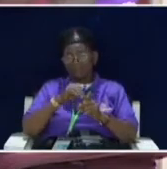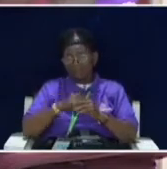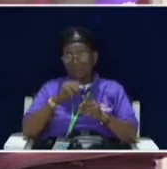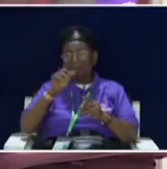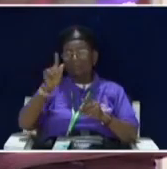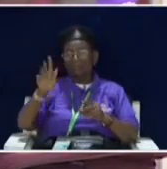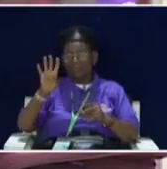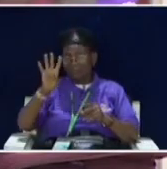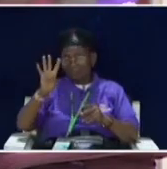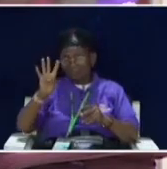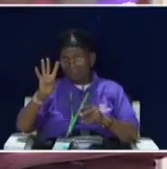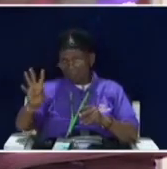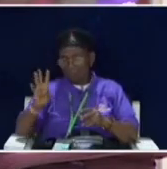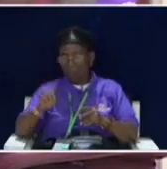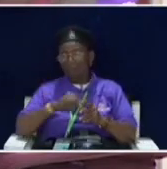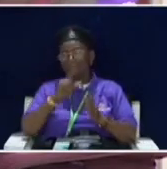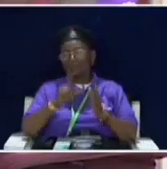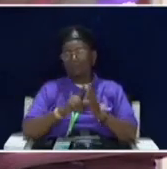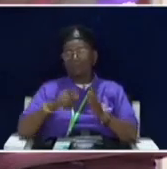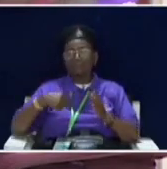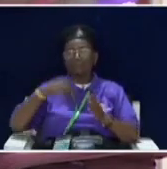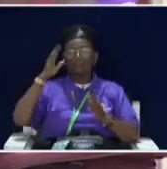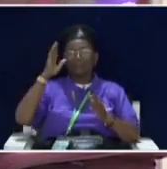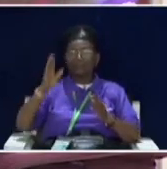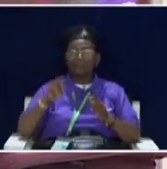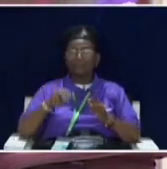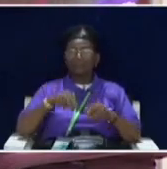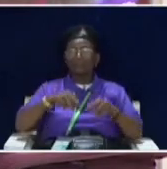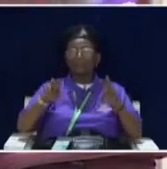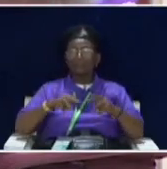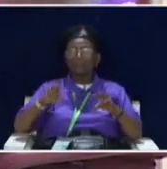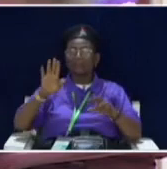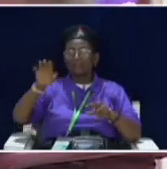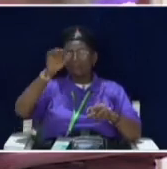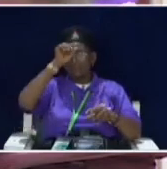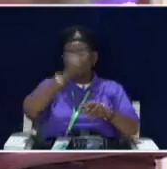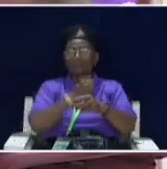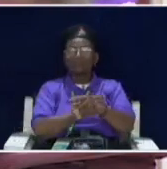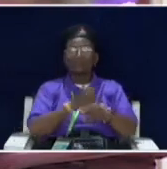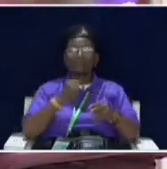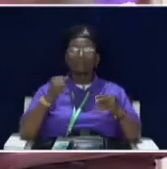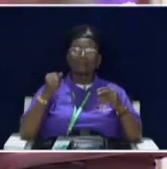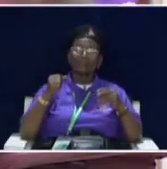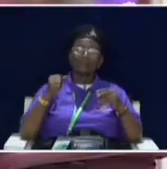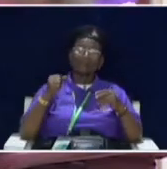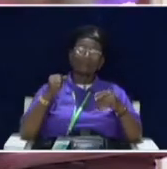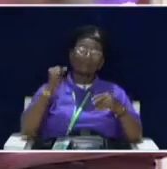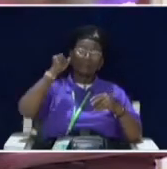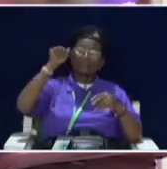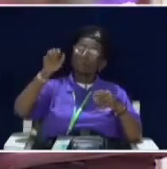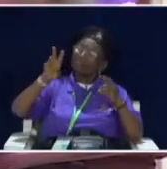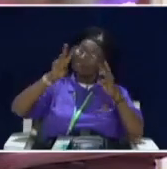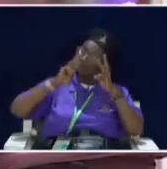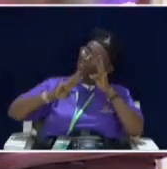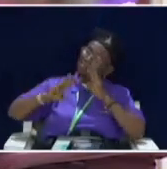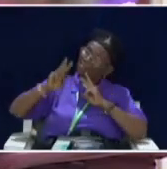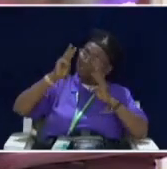gbèsè ti sọ pé tí o bá sanwó wa láàrin ọjọ́ kan, a ta àwọn ọmọ rẹ lẹ́rú. She cried. Ó